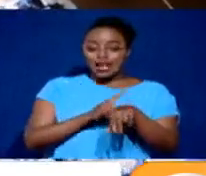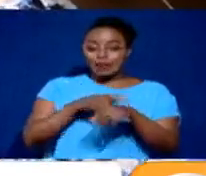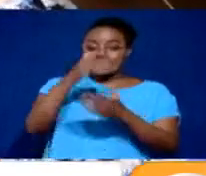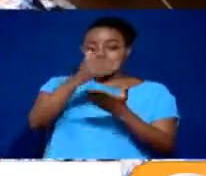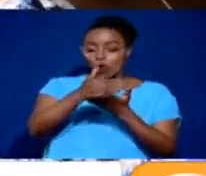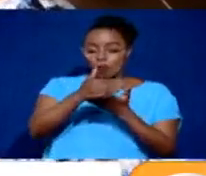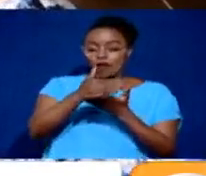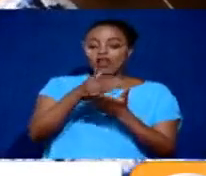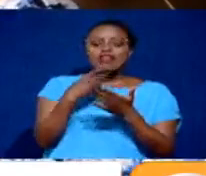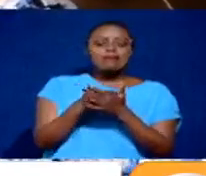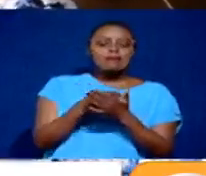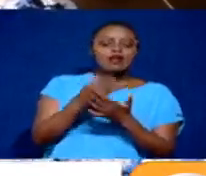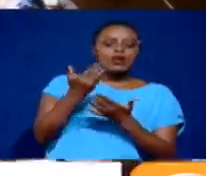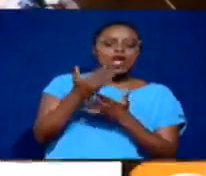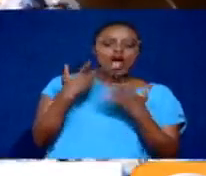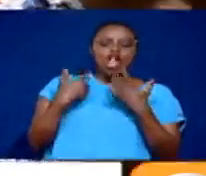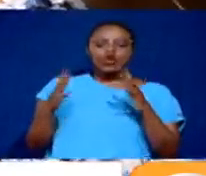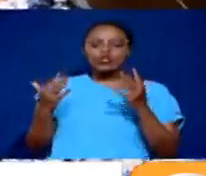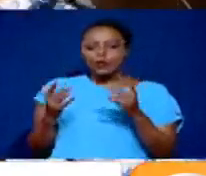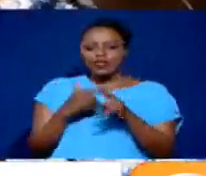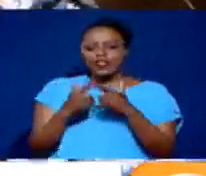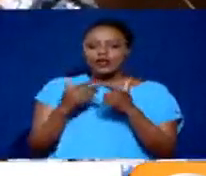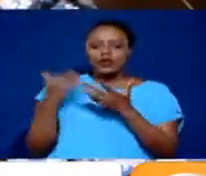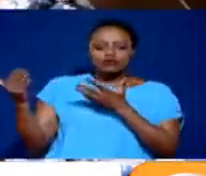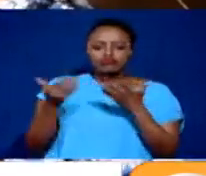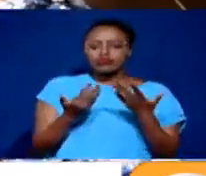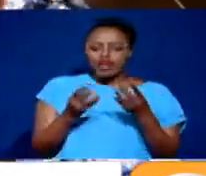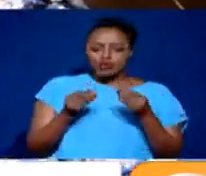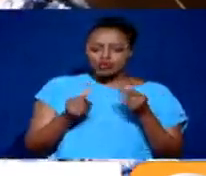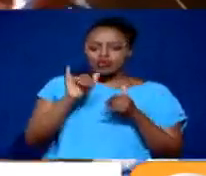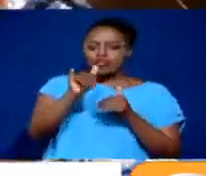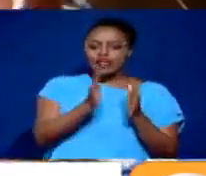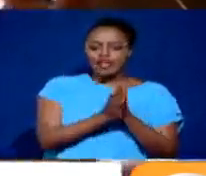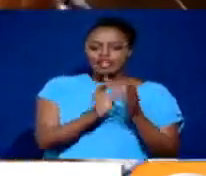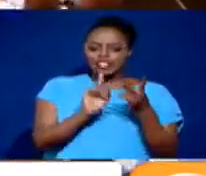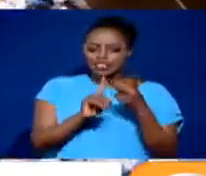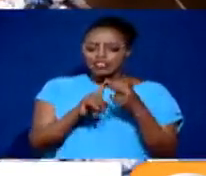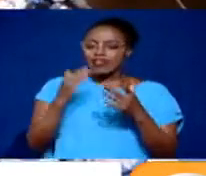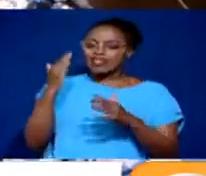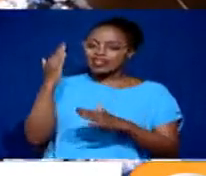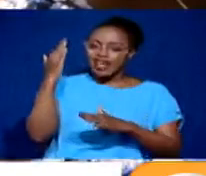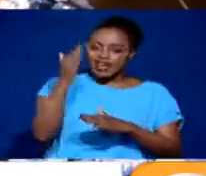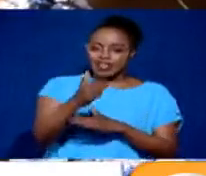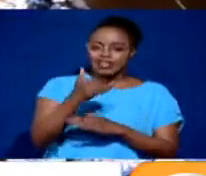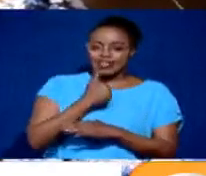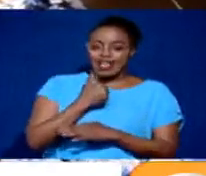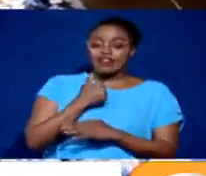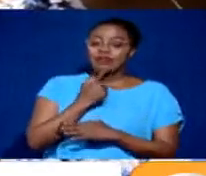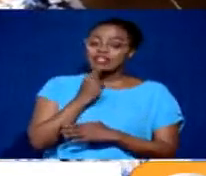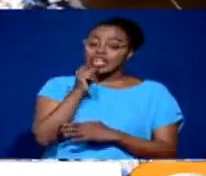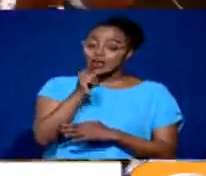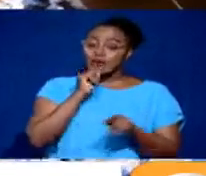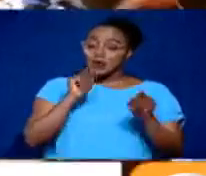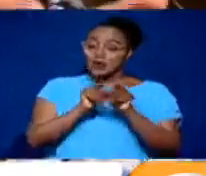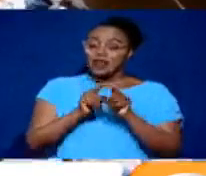our money has been getting lost, we bring determination, resolve. We bring straightforwardness. Let me tell you, my